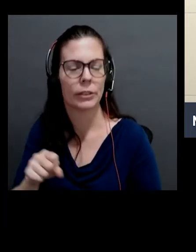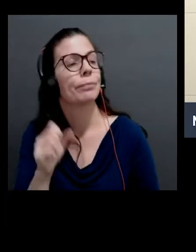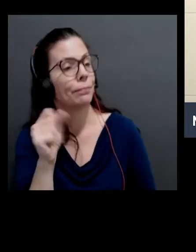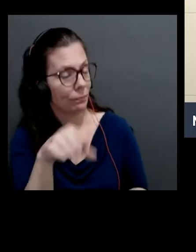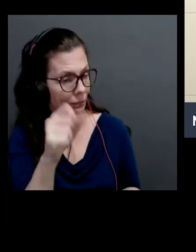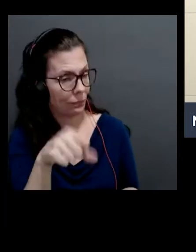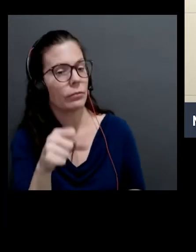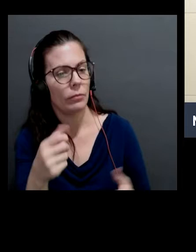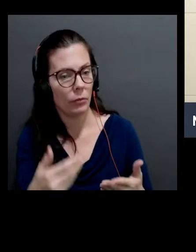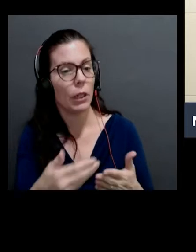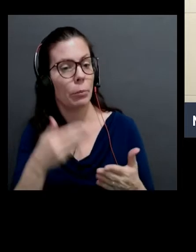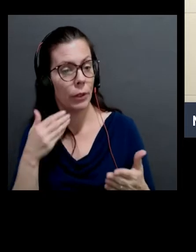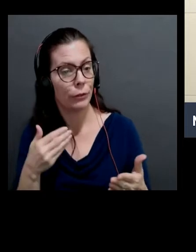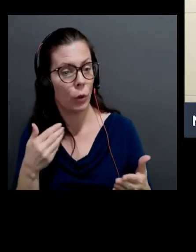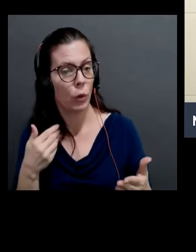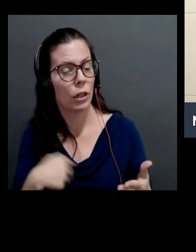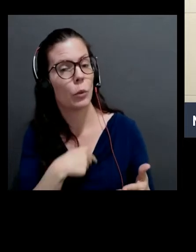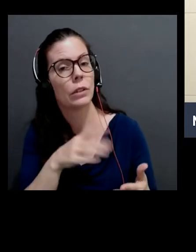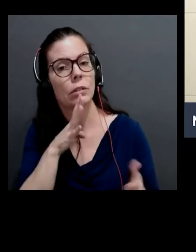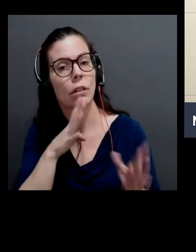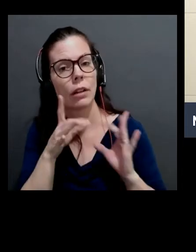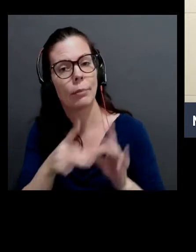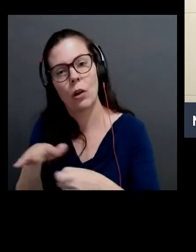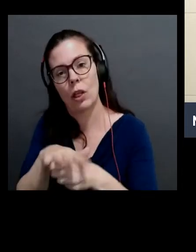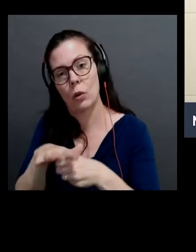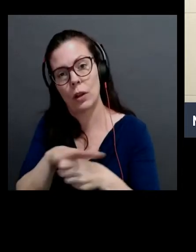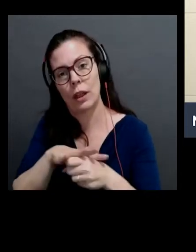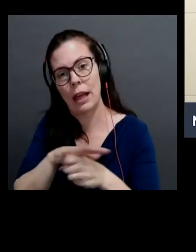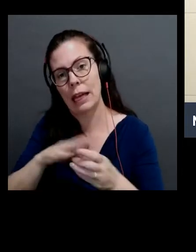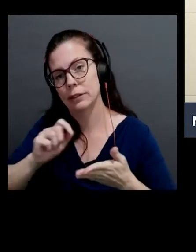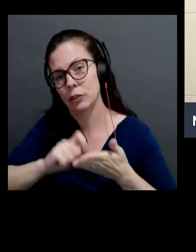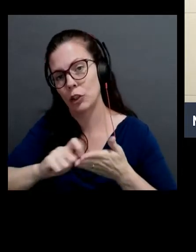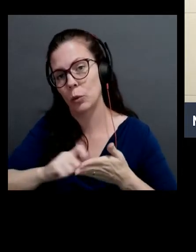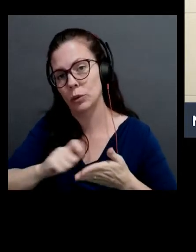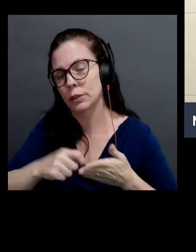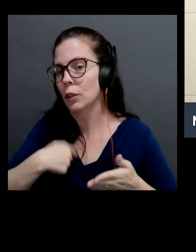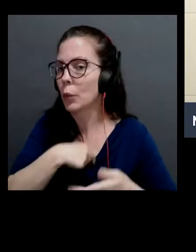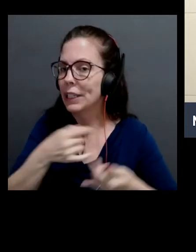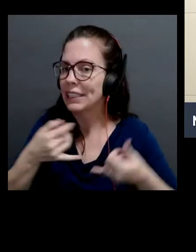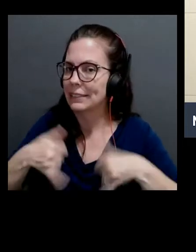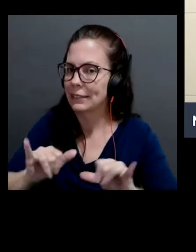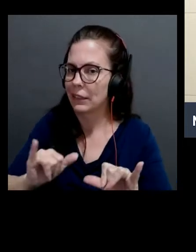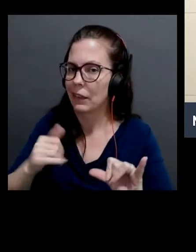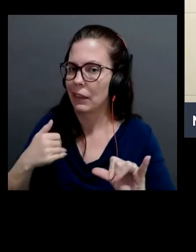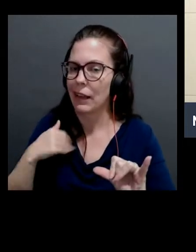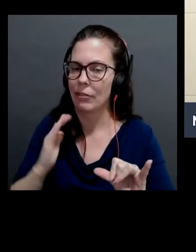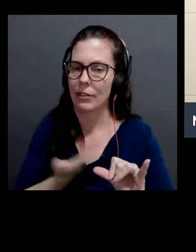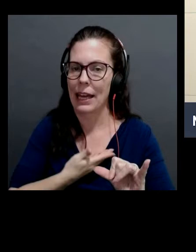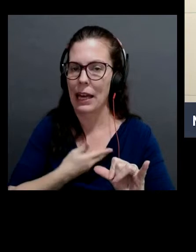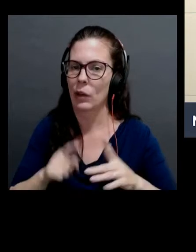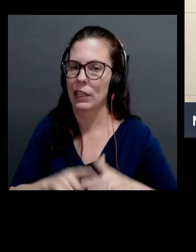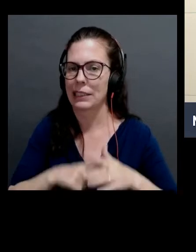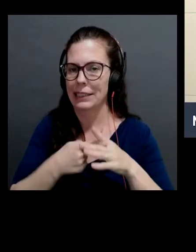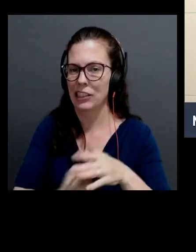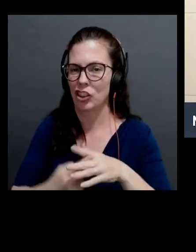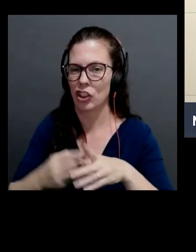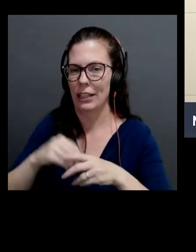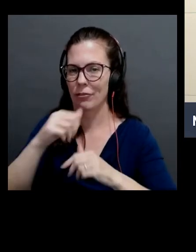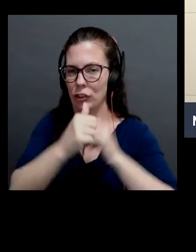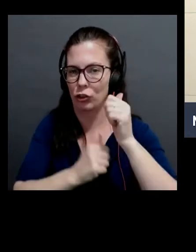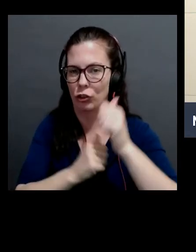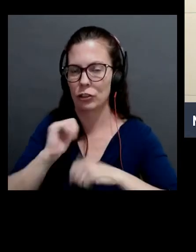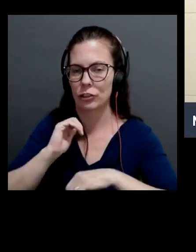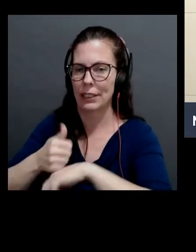like when we were talking about the localized nodes, we still had our sort of initial infrastructure set up on